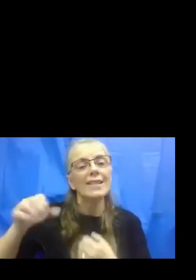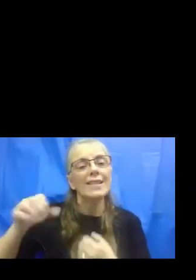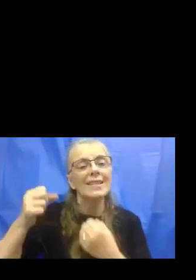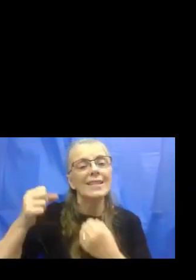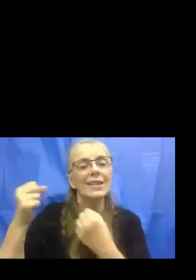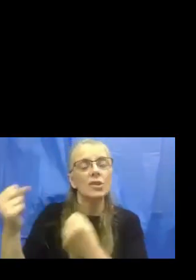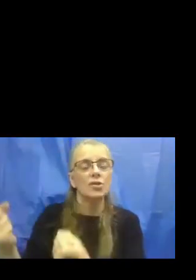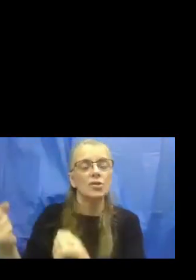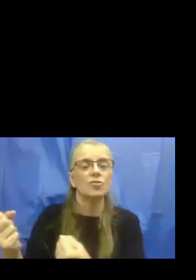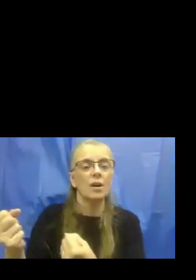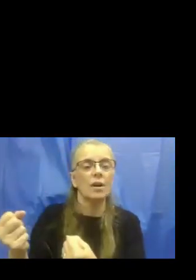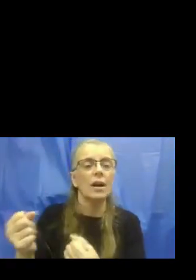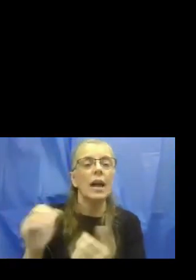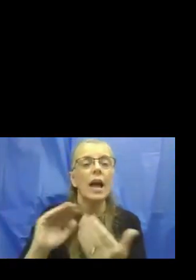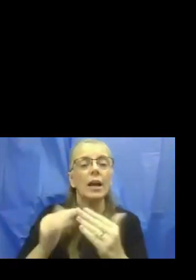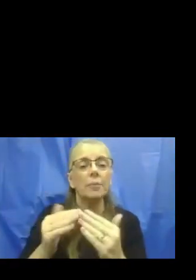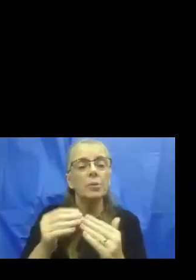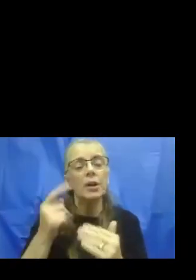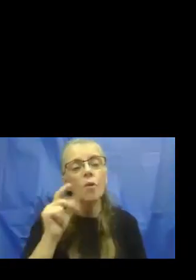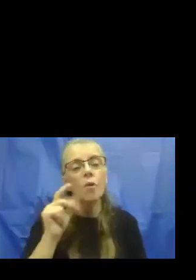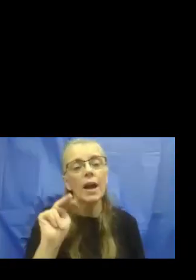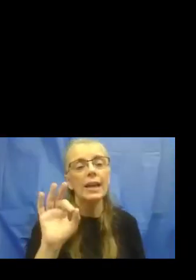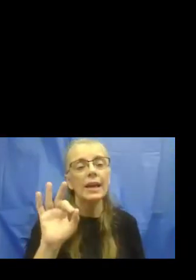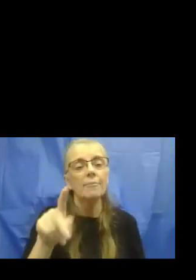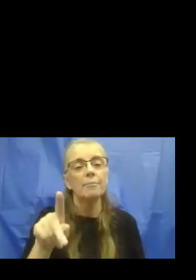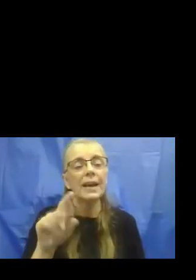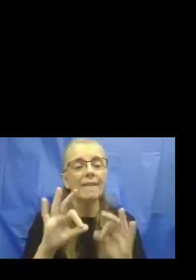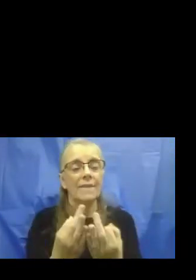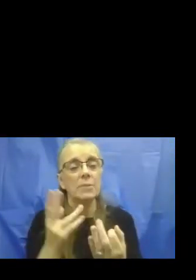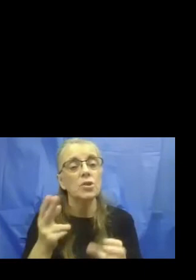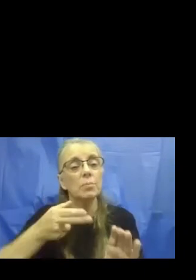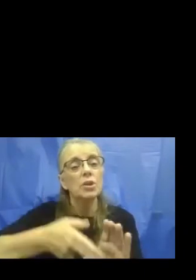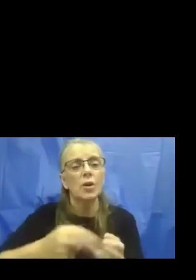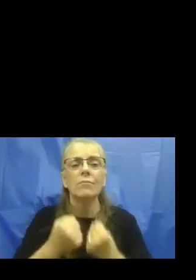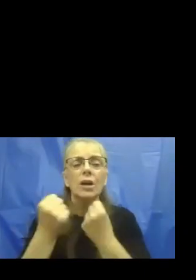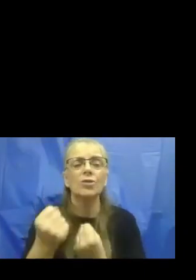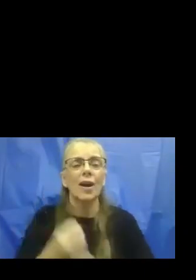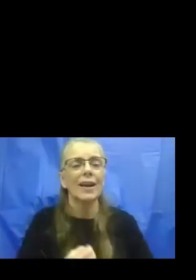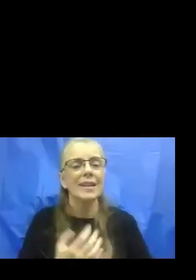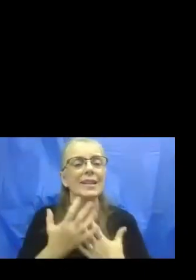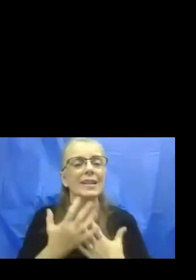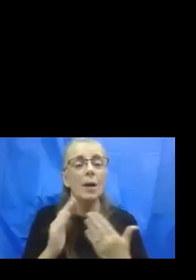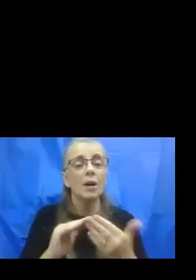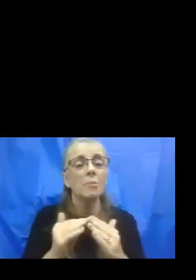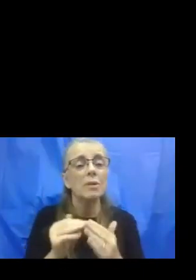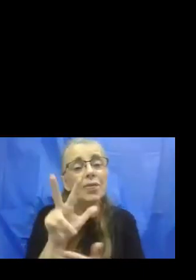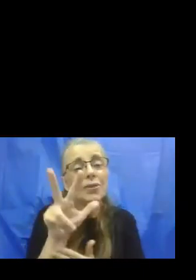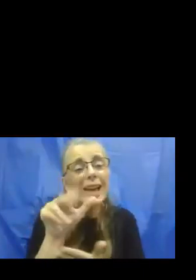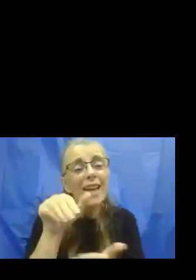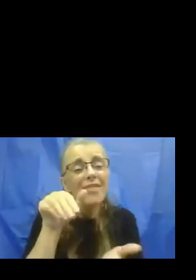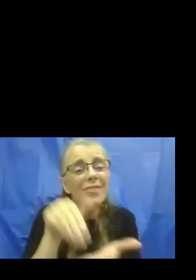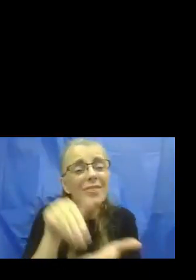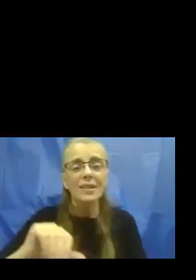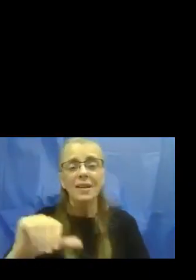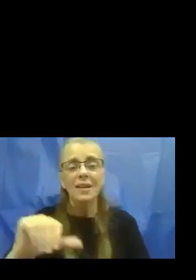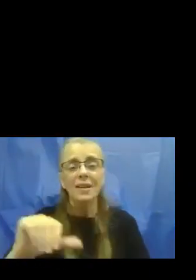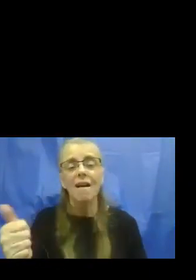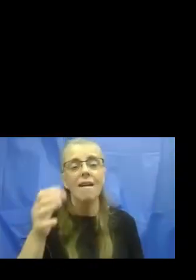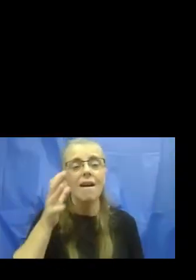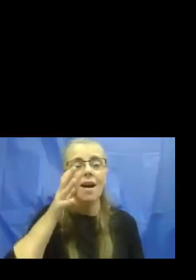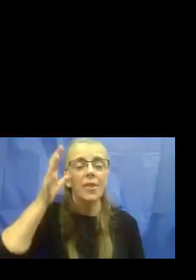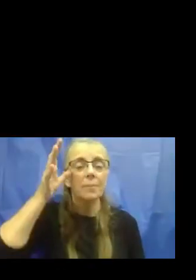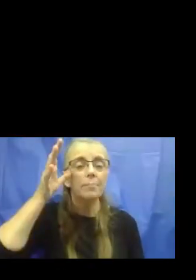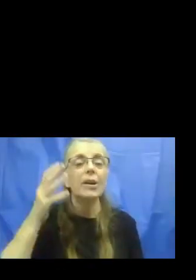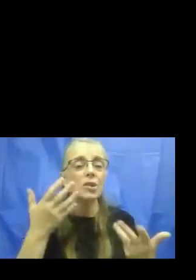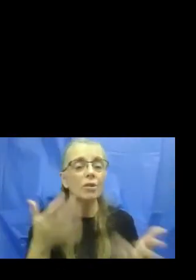almost 3,000 other parents who have also completed the Nurse Family Partnership program and who desire to stay